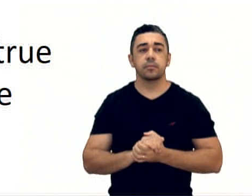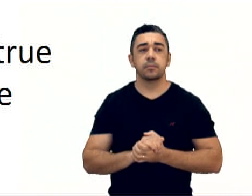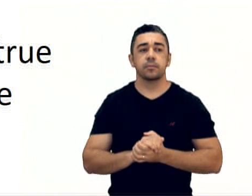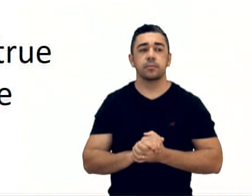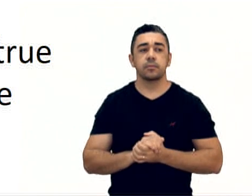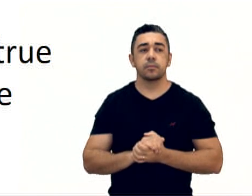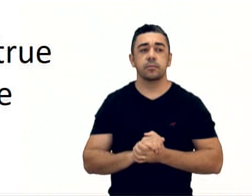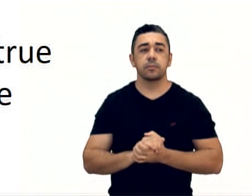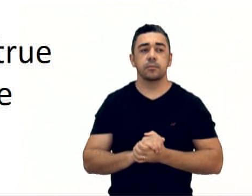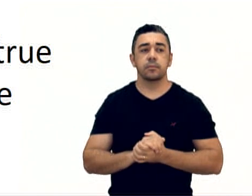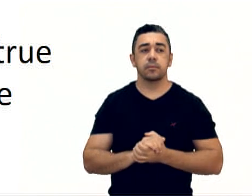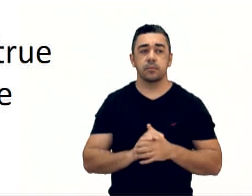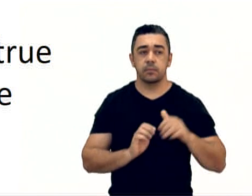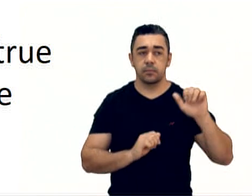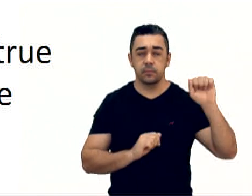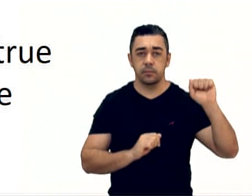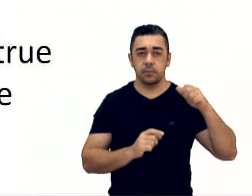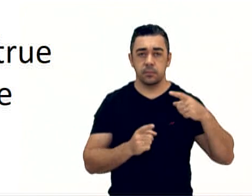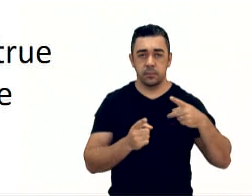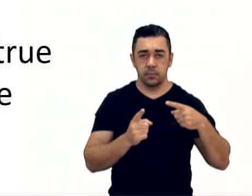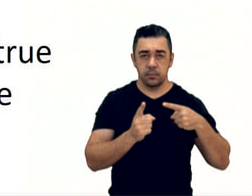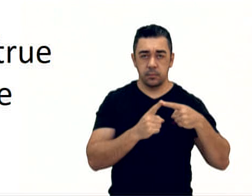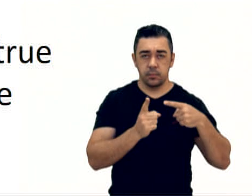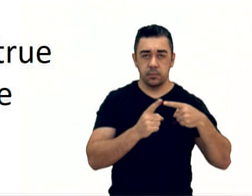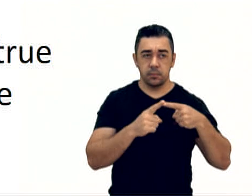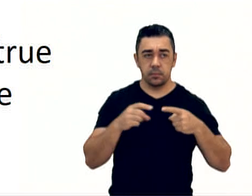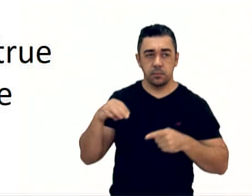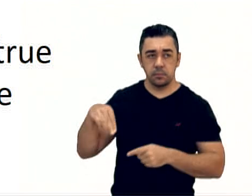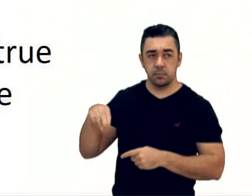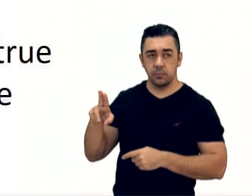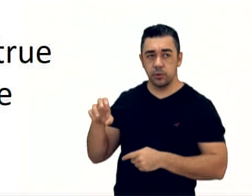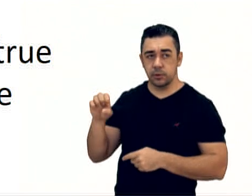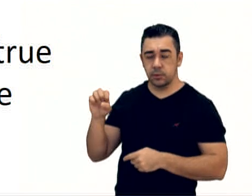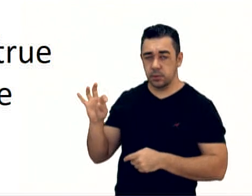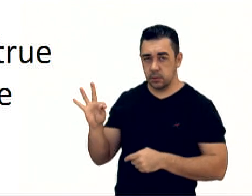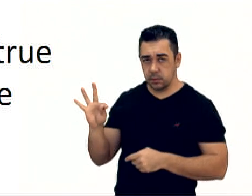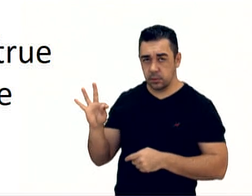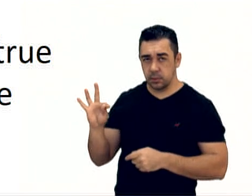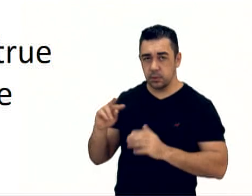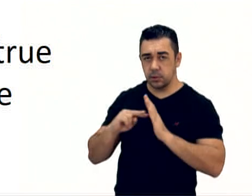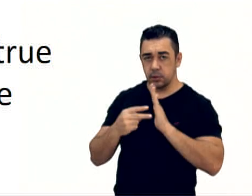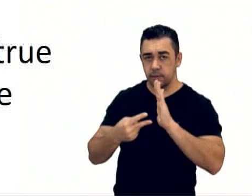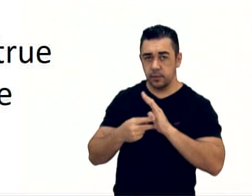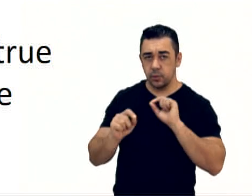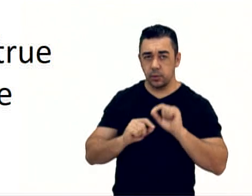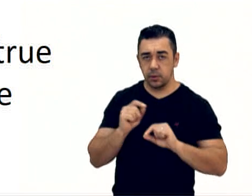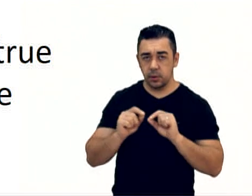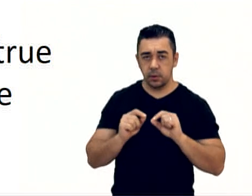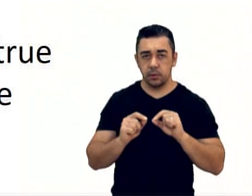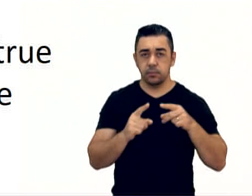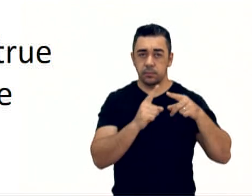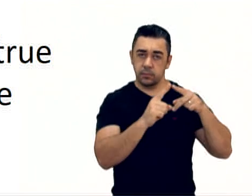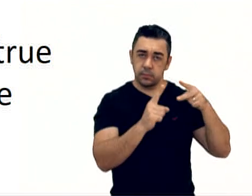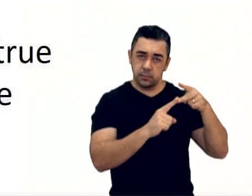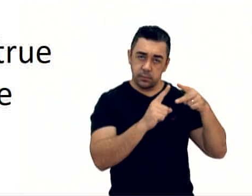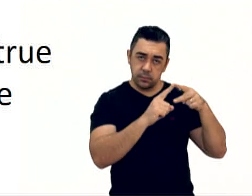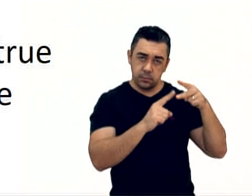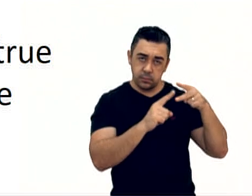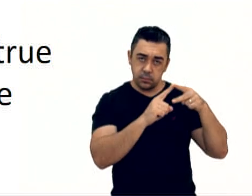express. O must nessa frase expressa the deduction or conclusion that something is